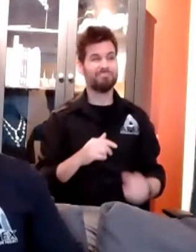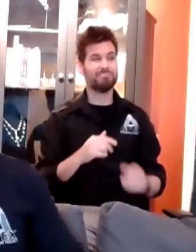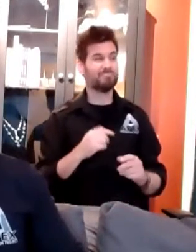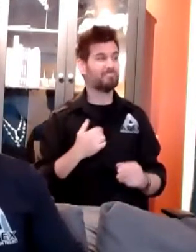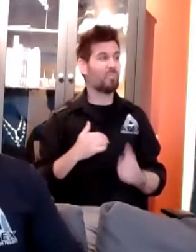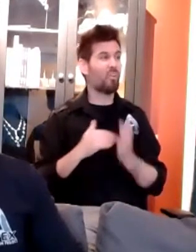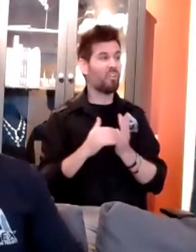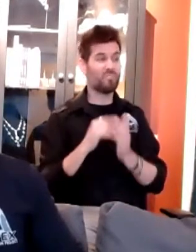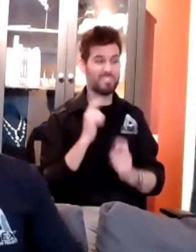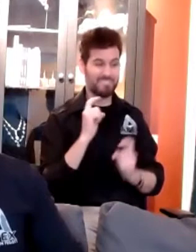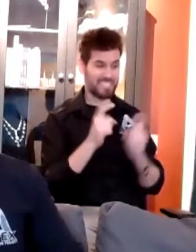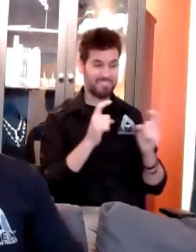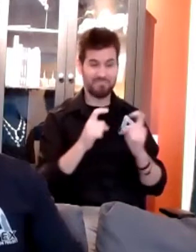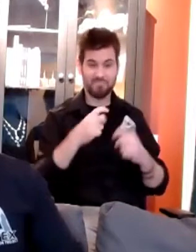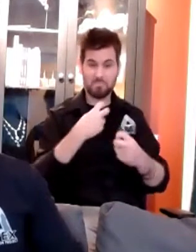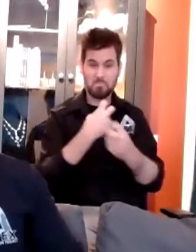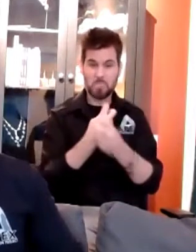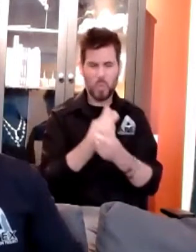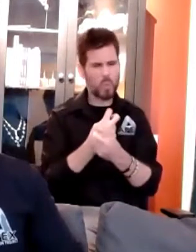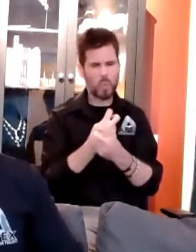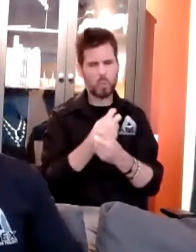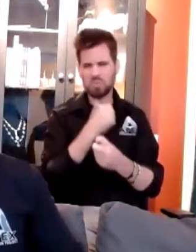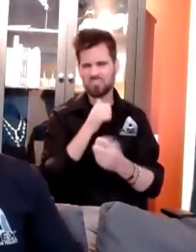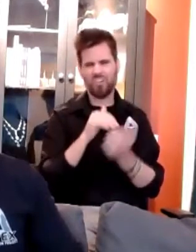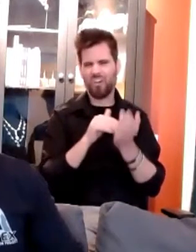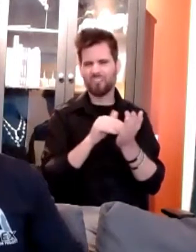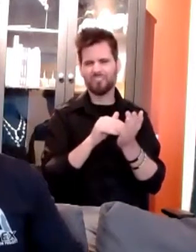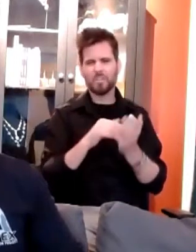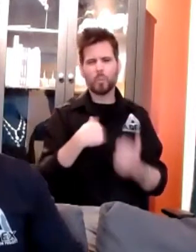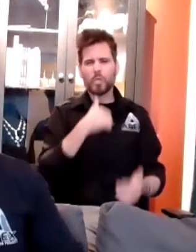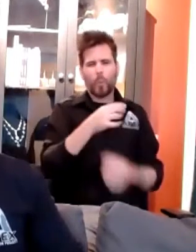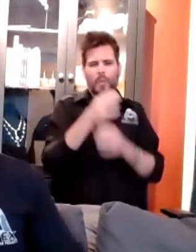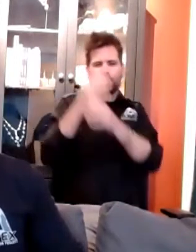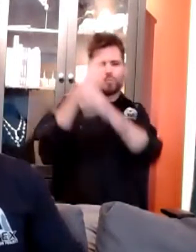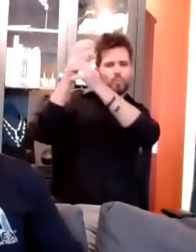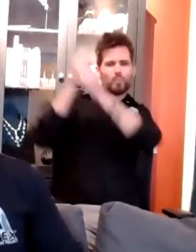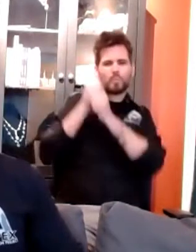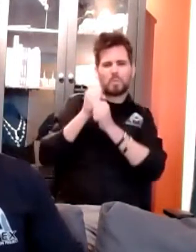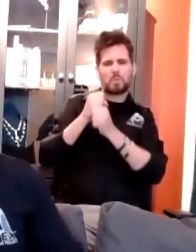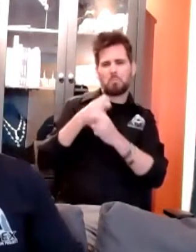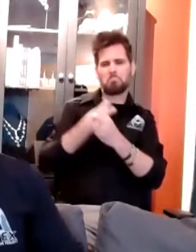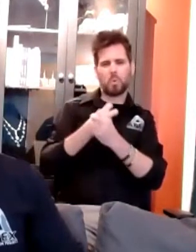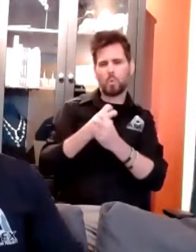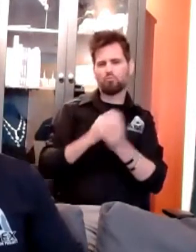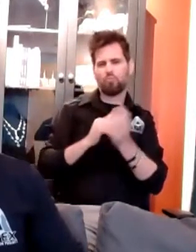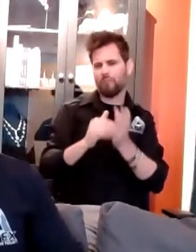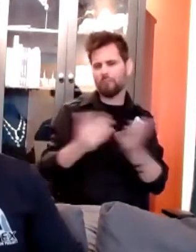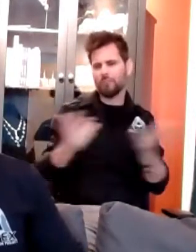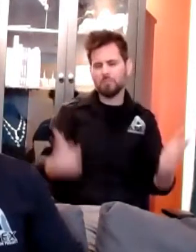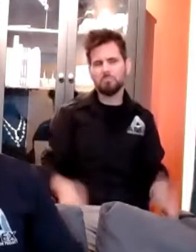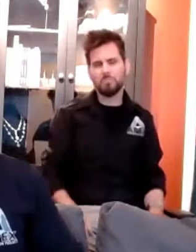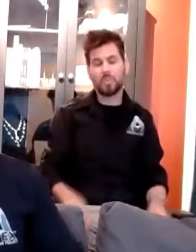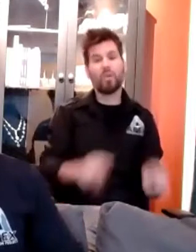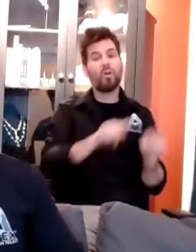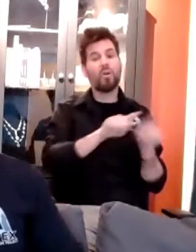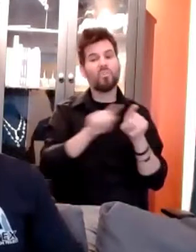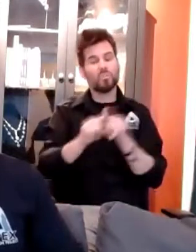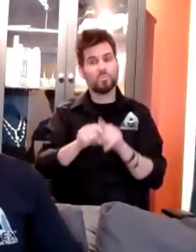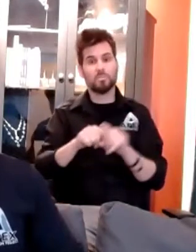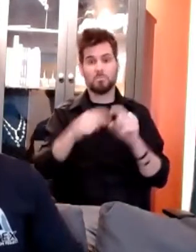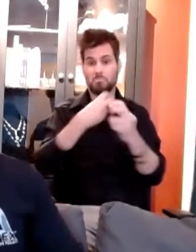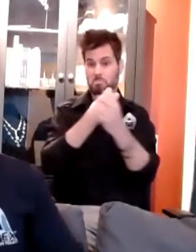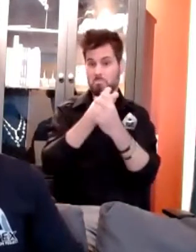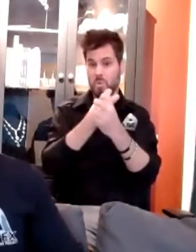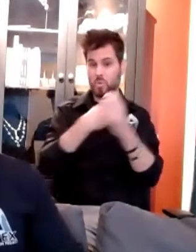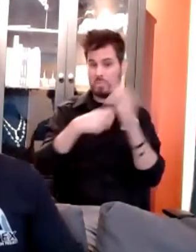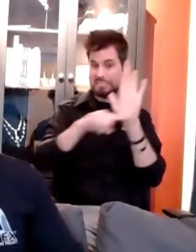often. We don't really get a lot of bones, to be honest. So, and the thing about bones too is they tend to resource guard them,